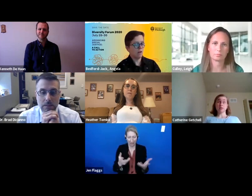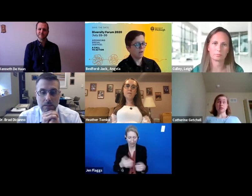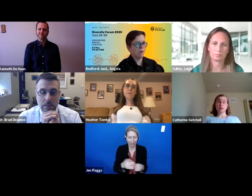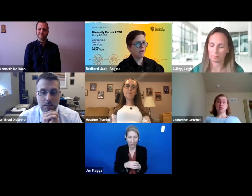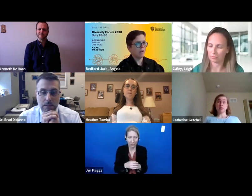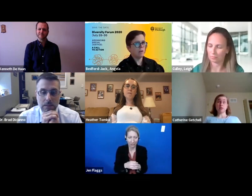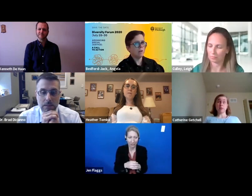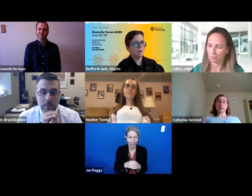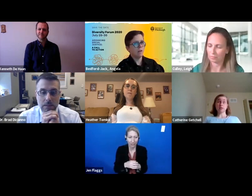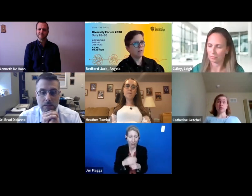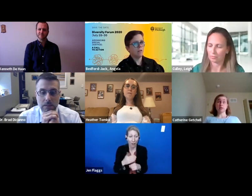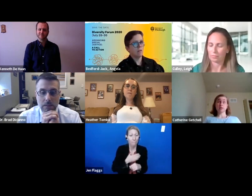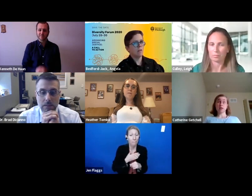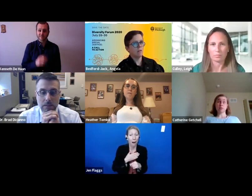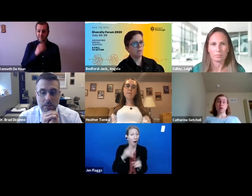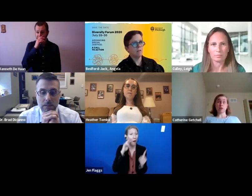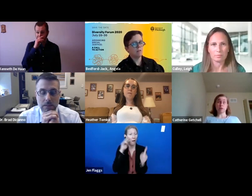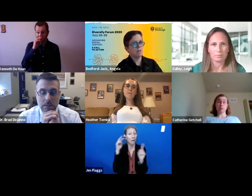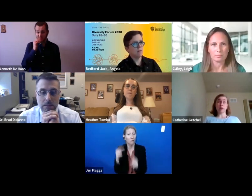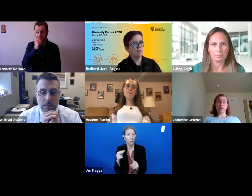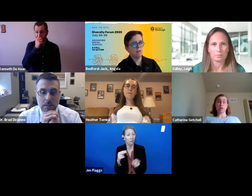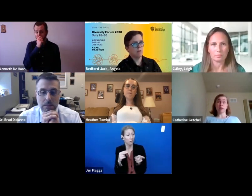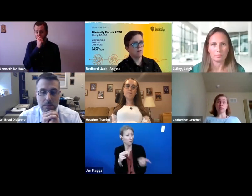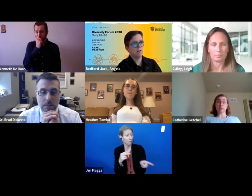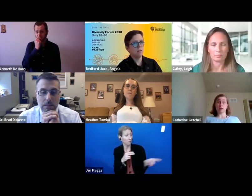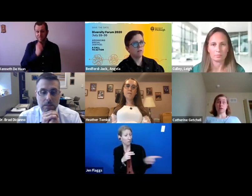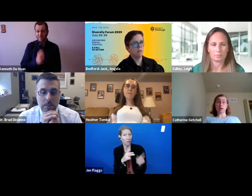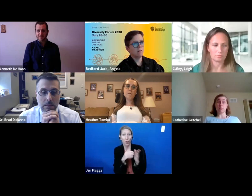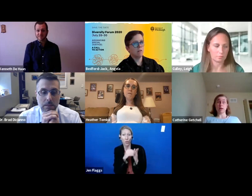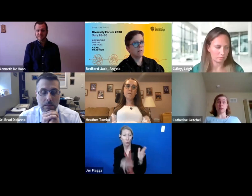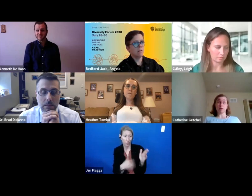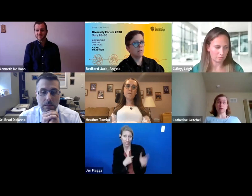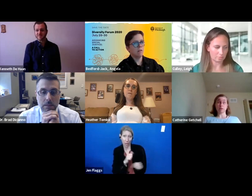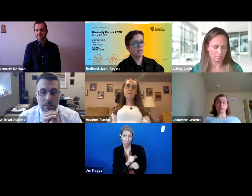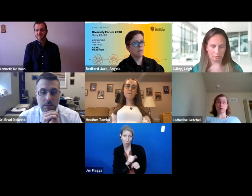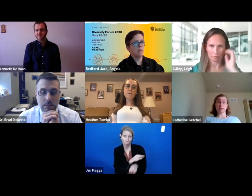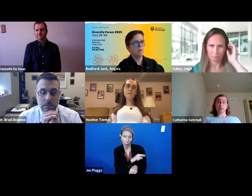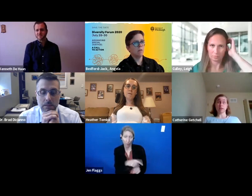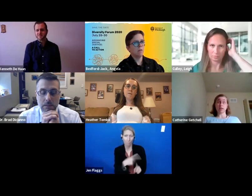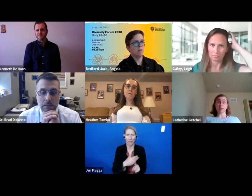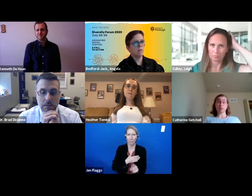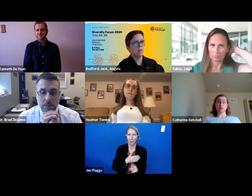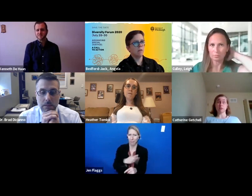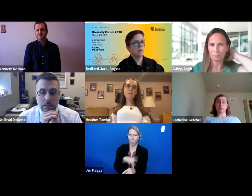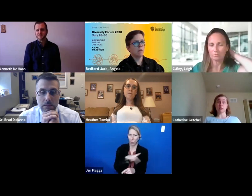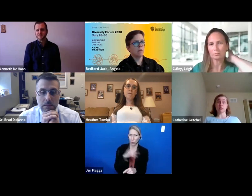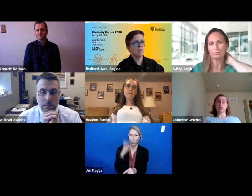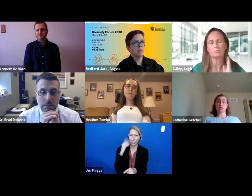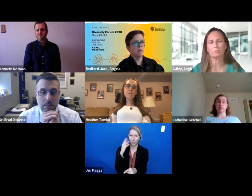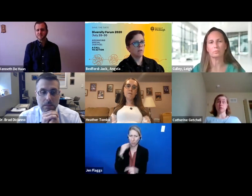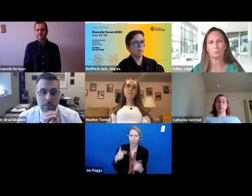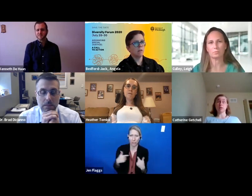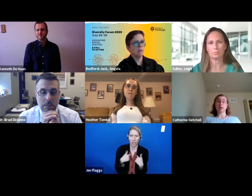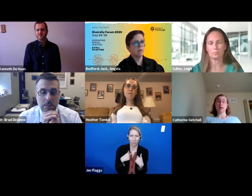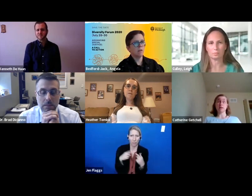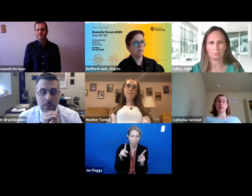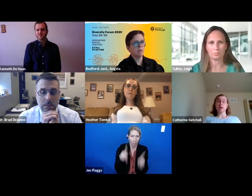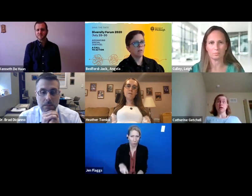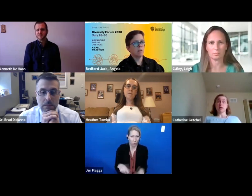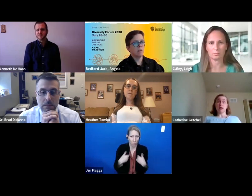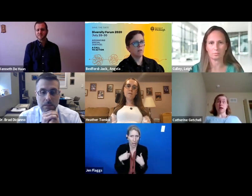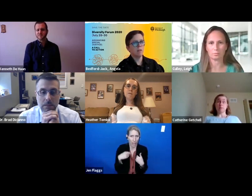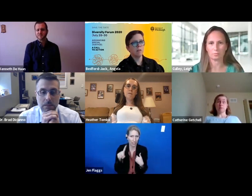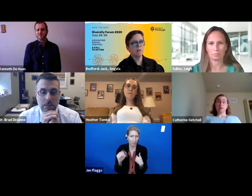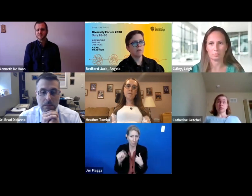the lens through my students that I work with, and also my own personal experience as a person with a disability. I'm totally